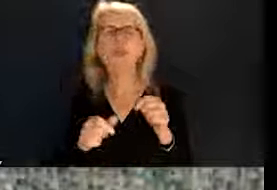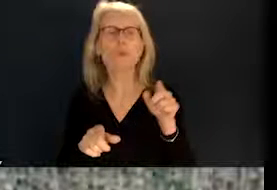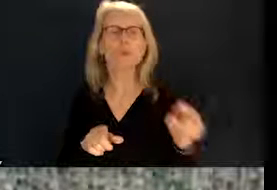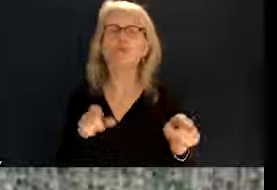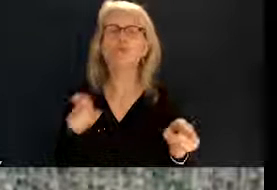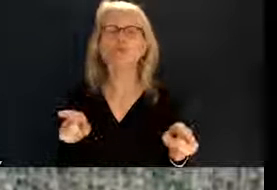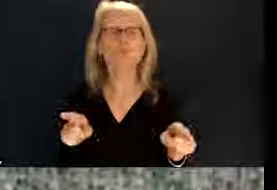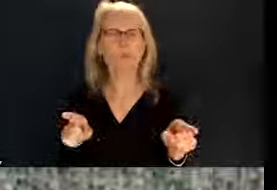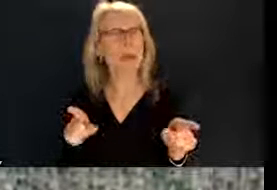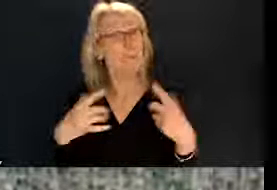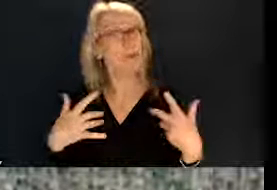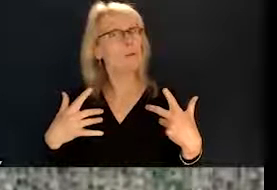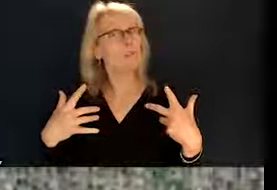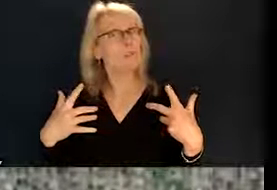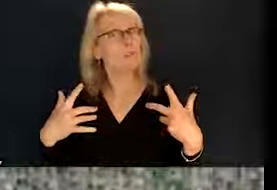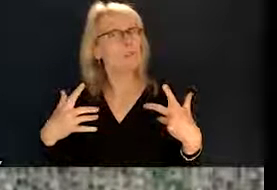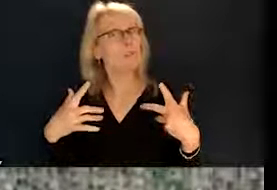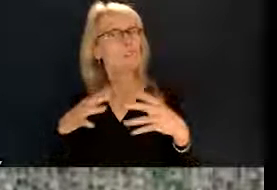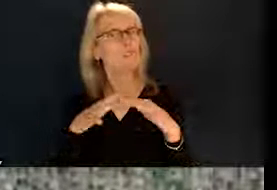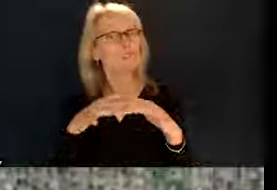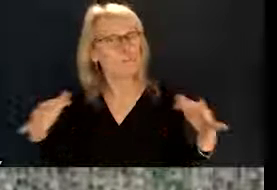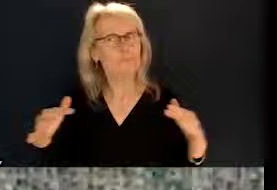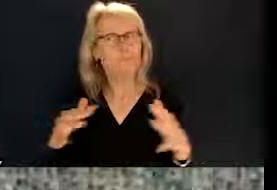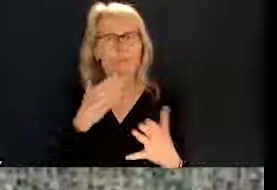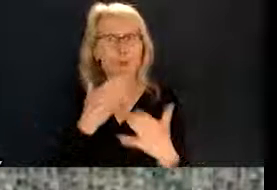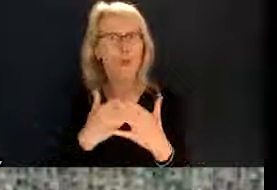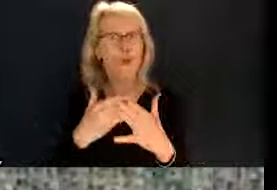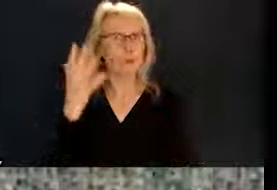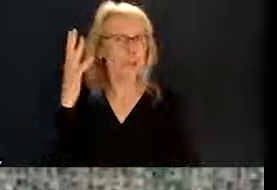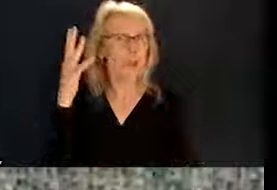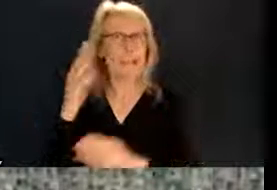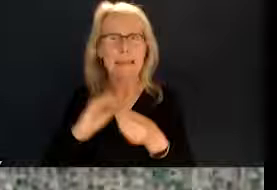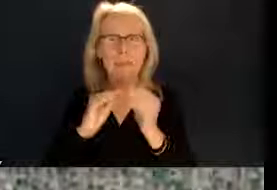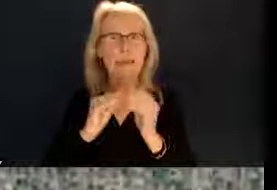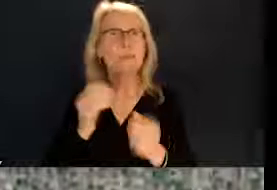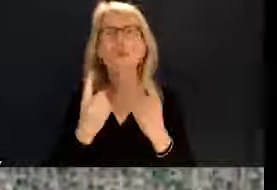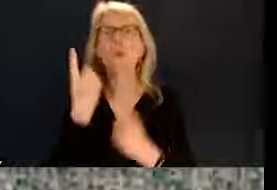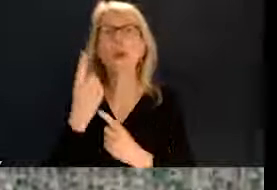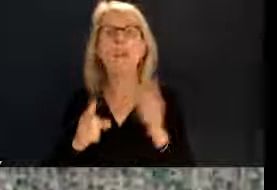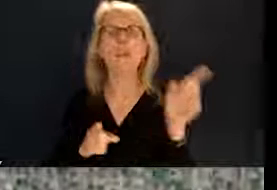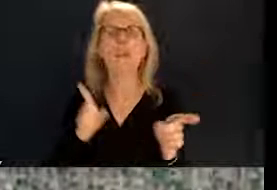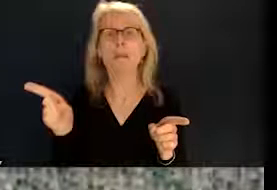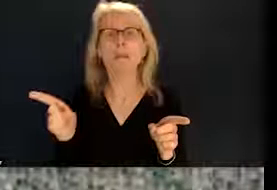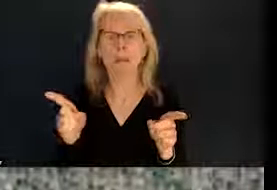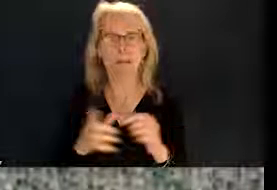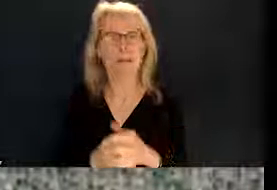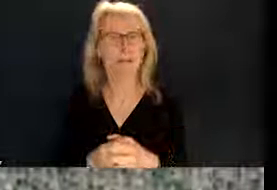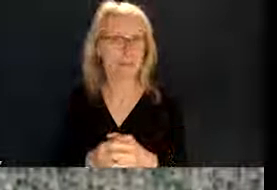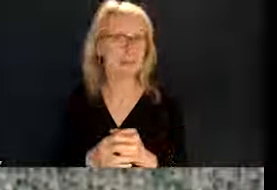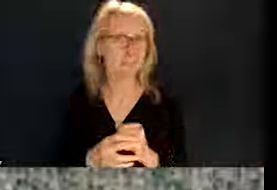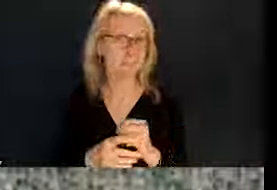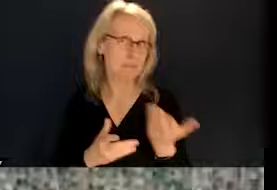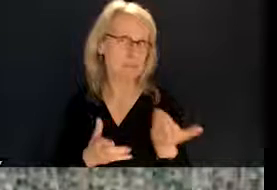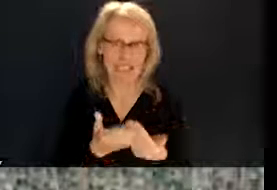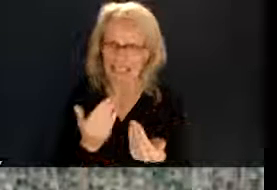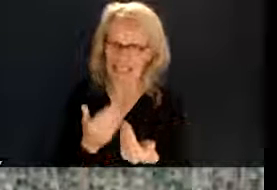say has a higher vegetation cover, you would point to which one? Okay, that was easy.